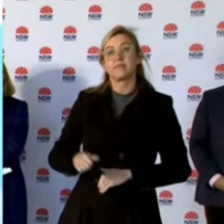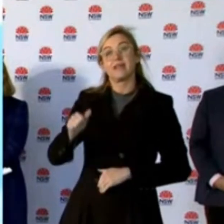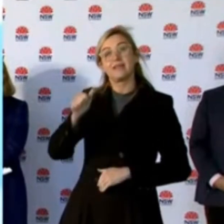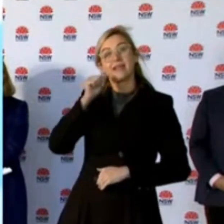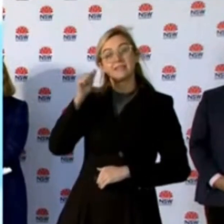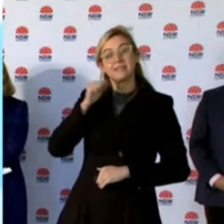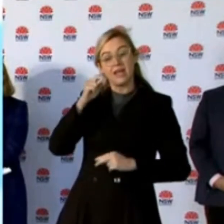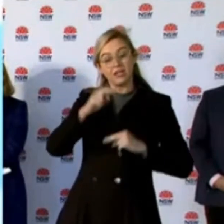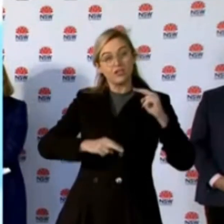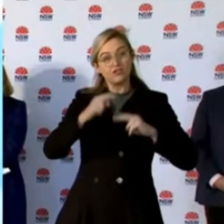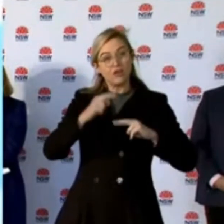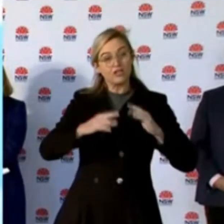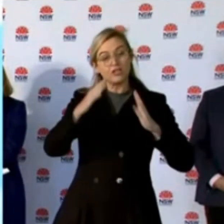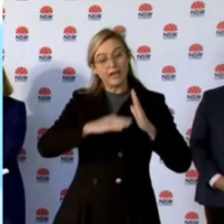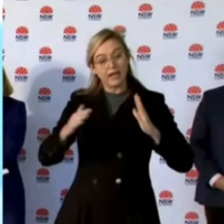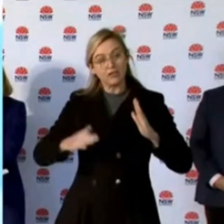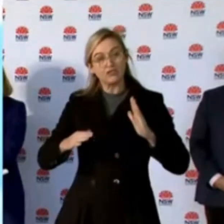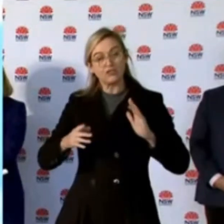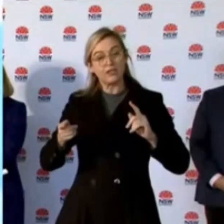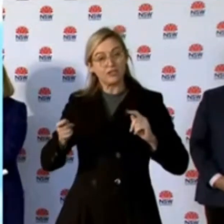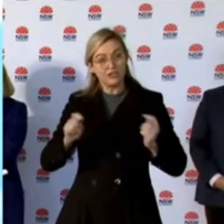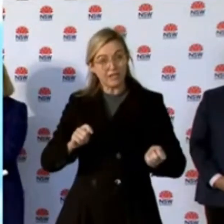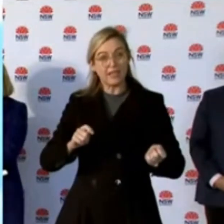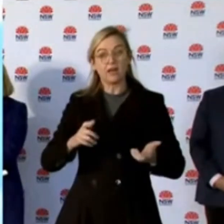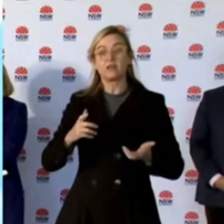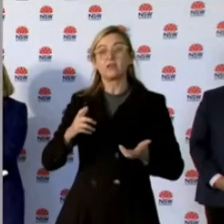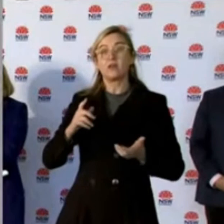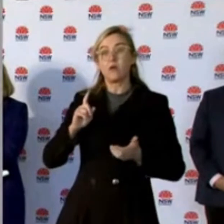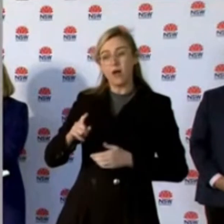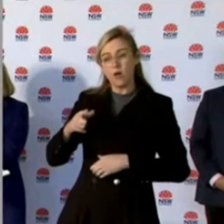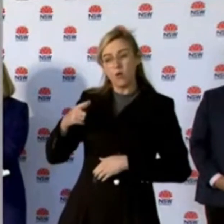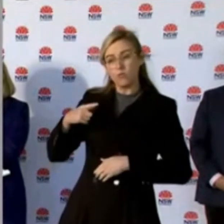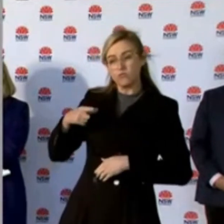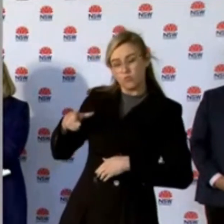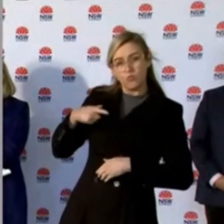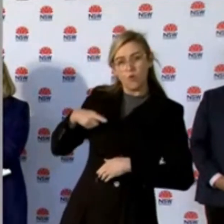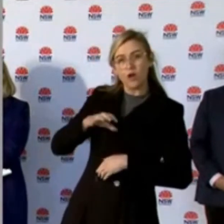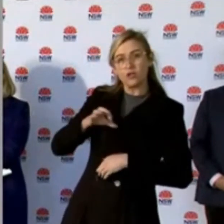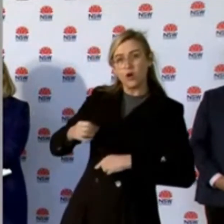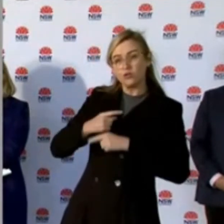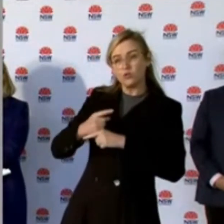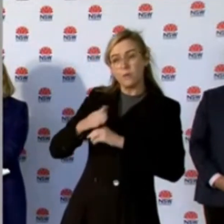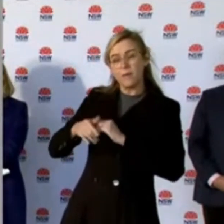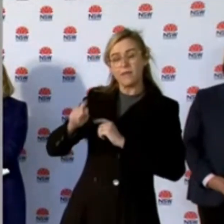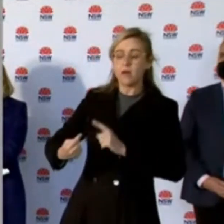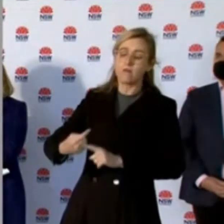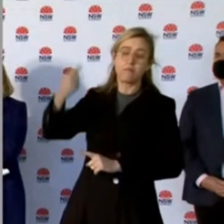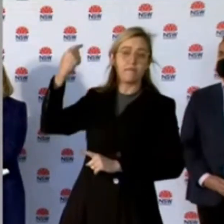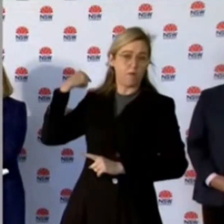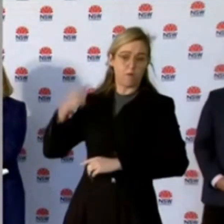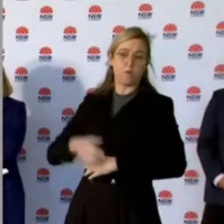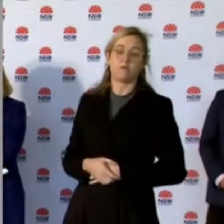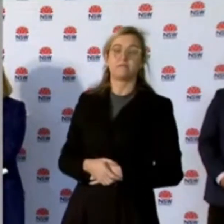Why didn't you talk to them before that? Well, obviously, when we go through crisis cabinet decisions and we receive health